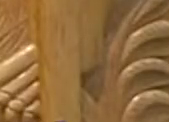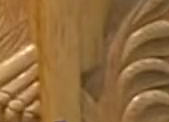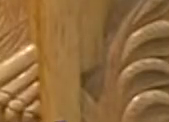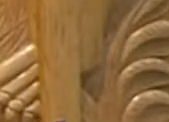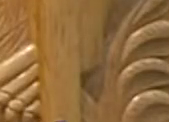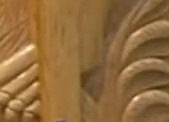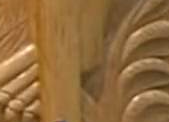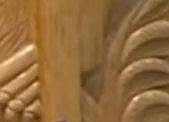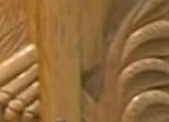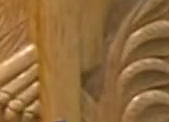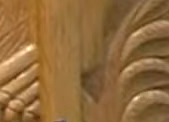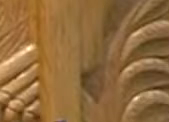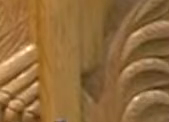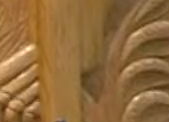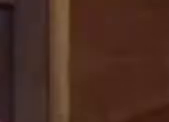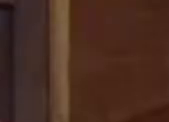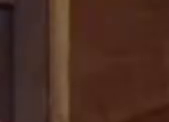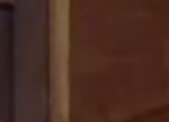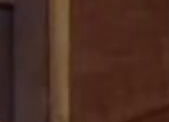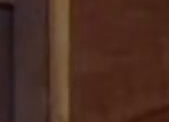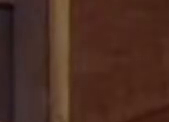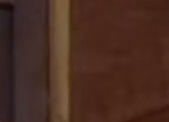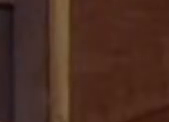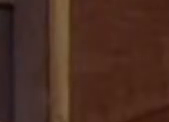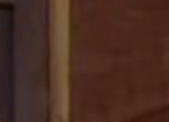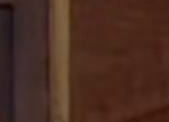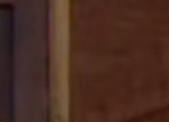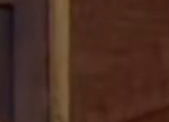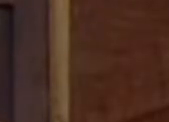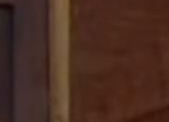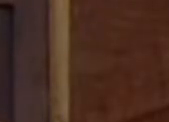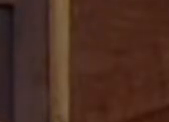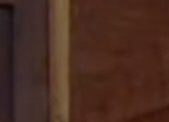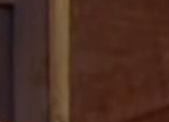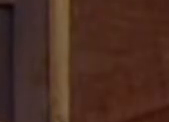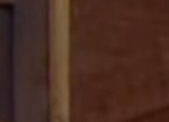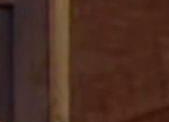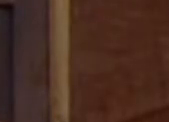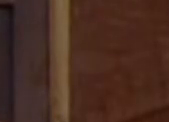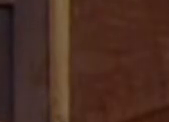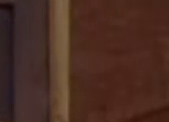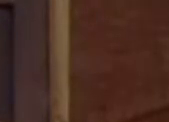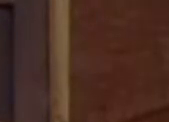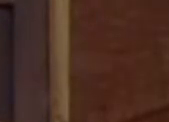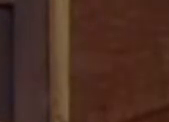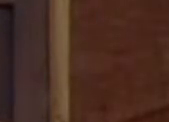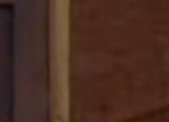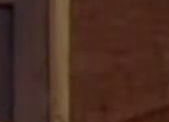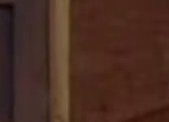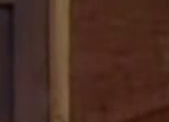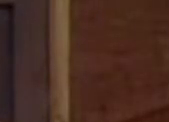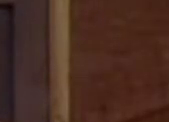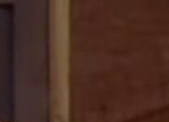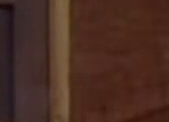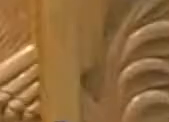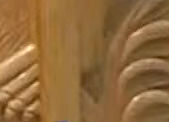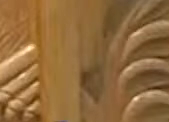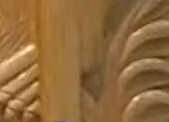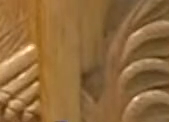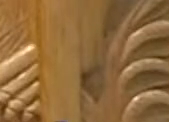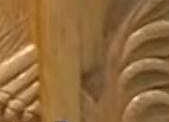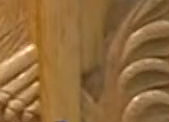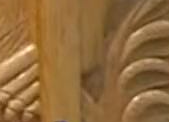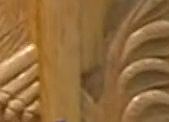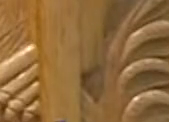Yes, indeed. Legal. I stand corrected. Legal Notice No. 206, not 26. Yes. Thank you.